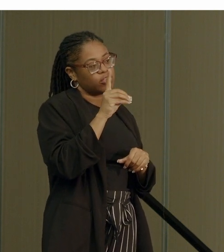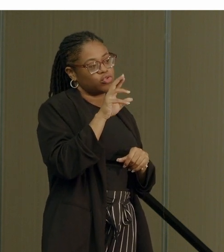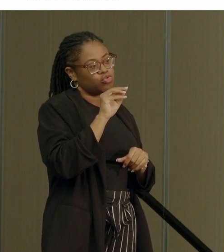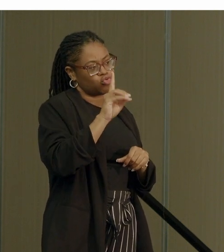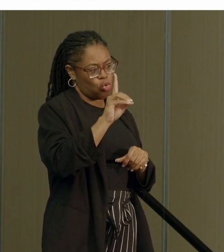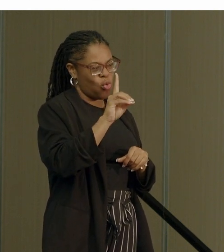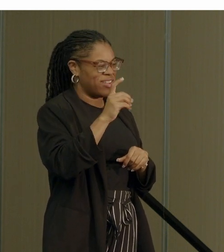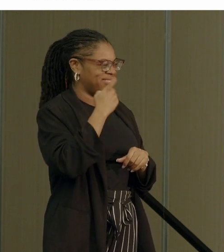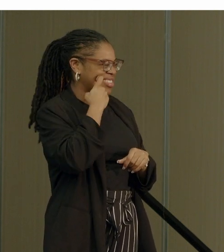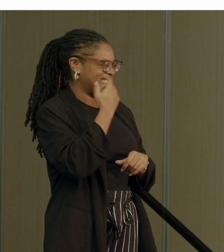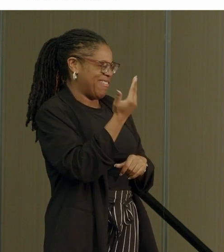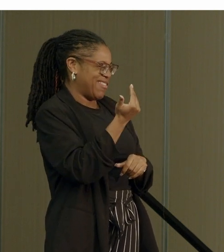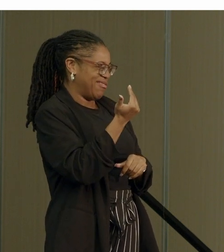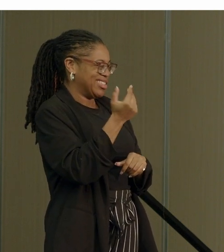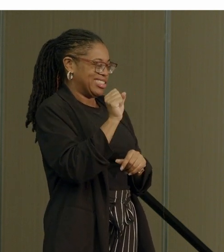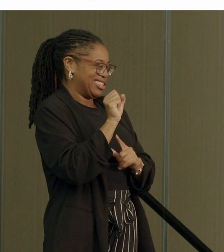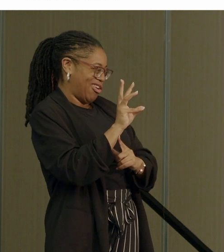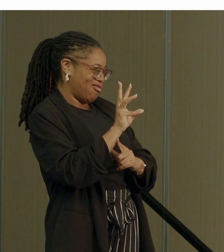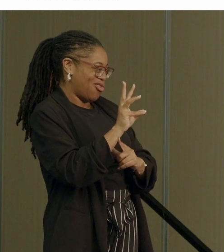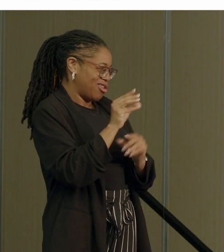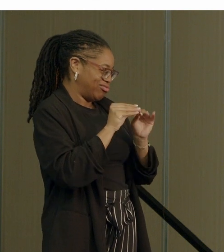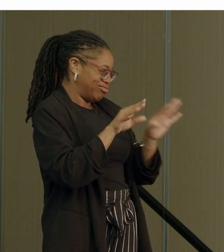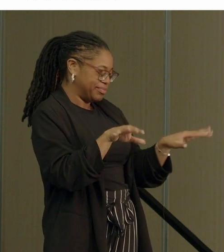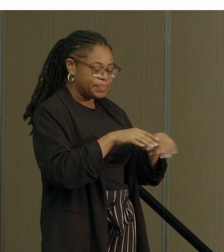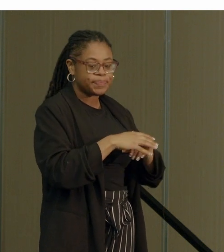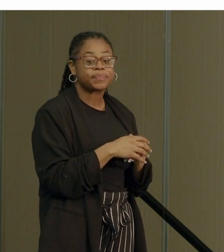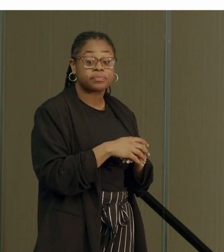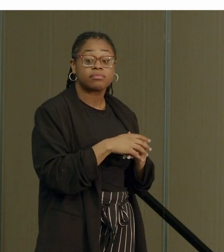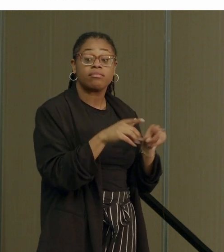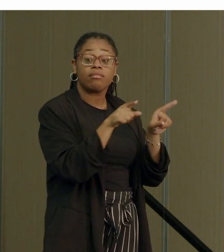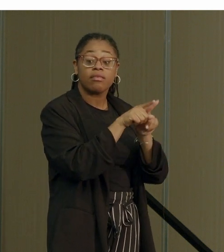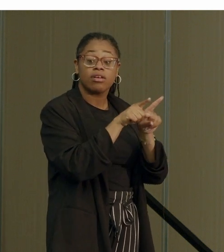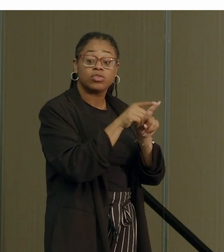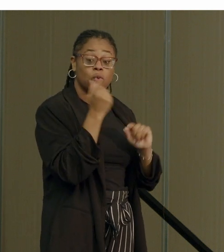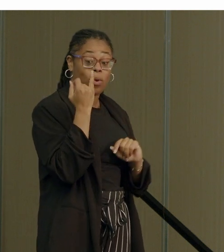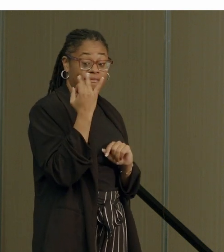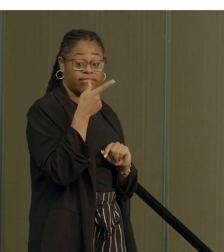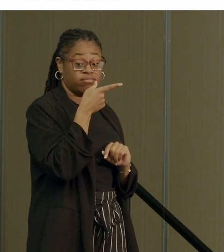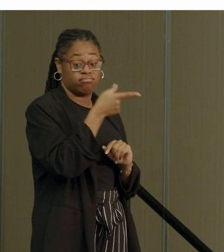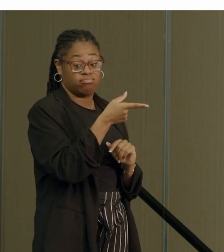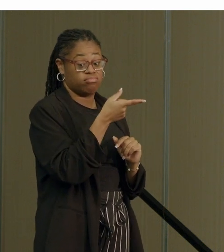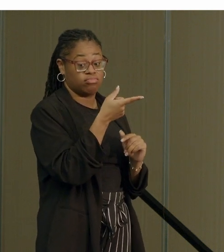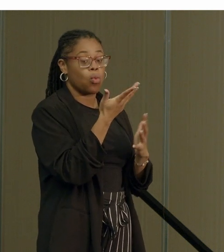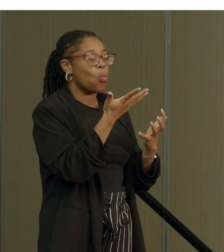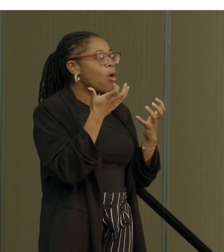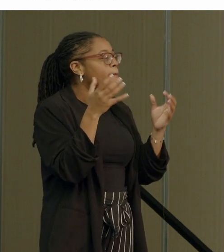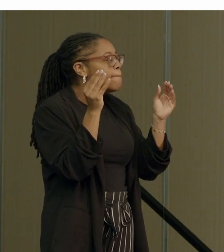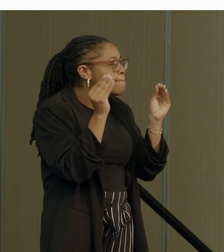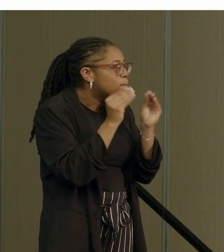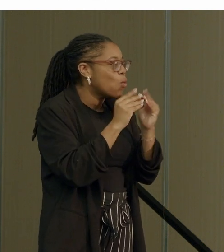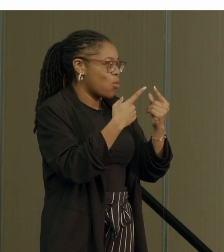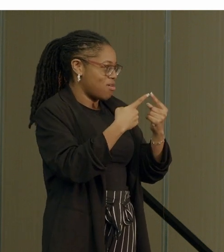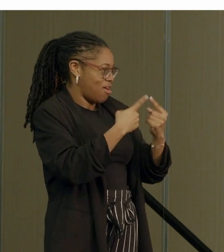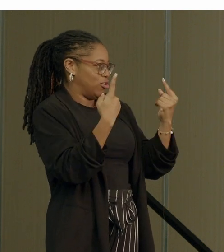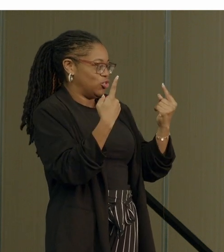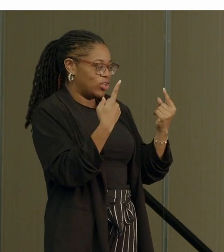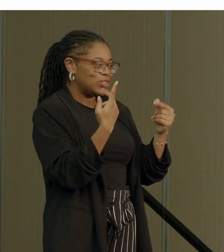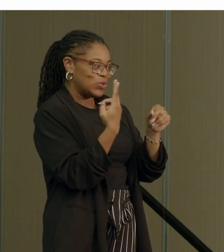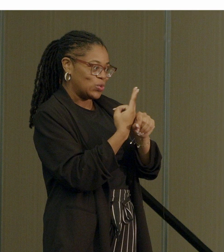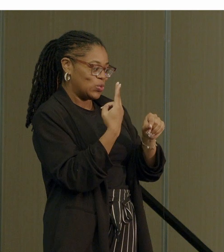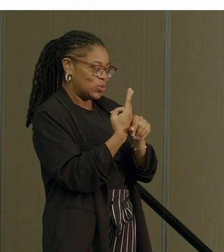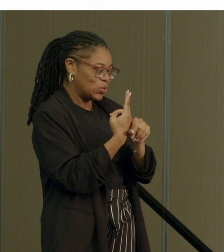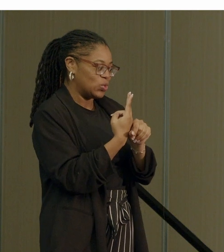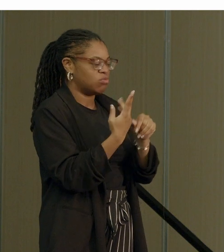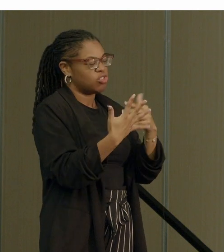the latest release. And also, if you want even more contrast, you can use our new